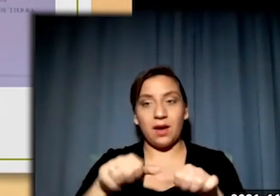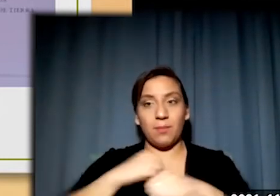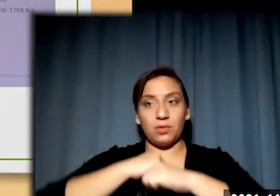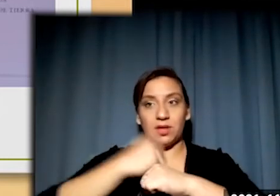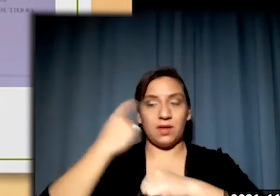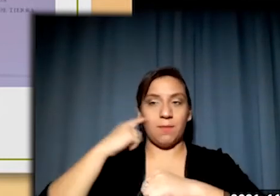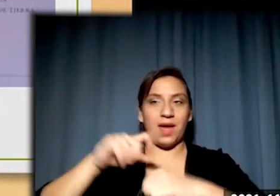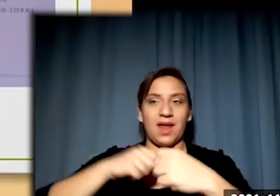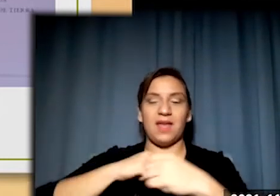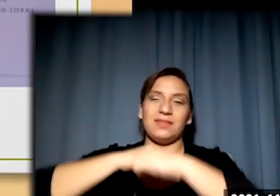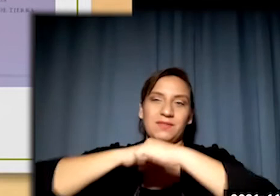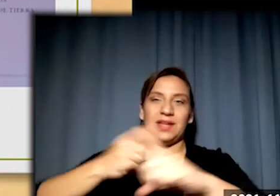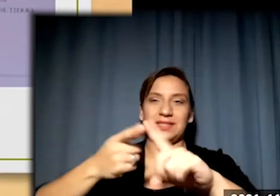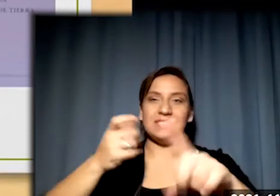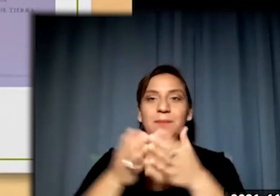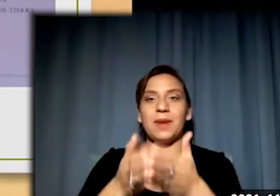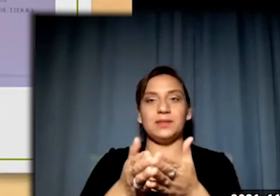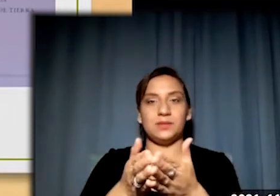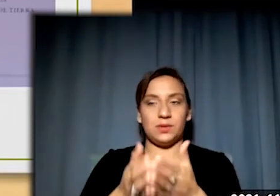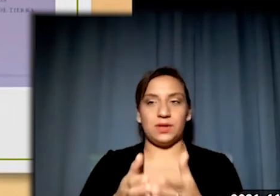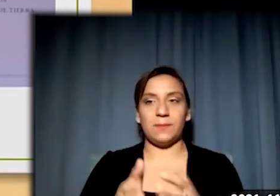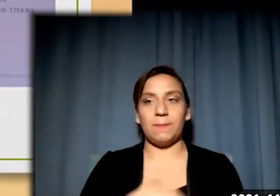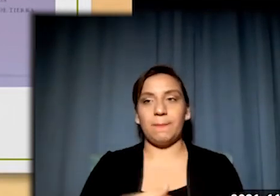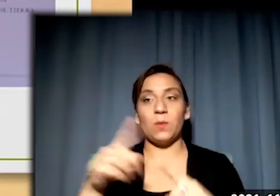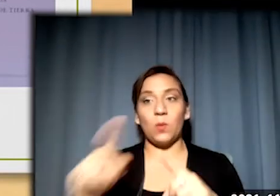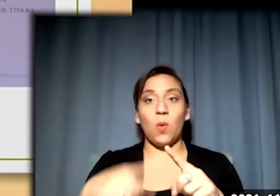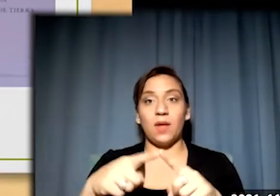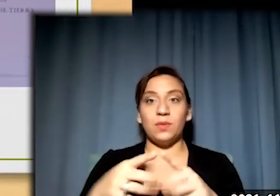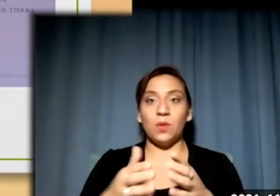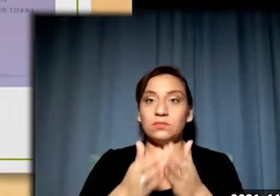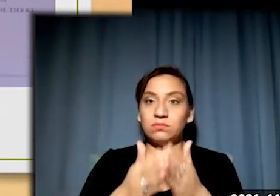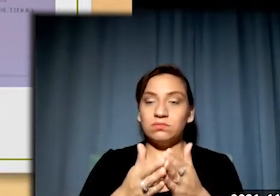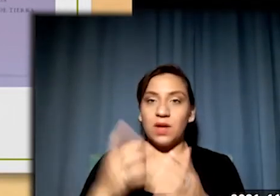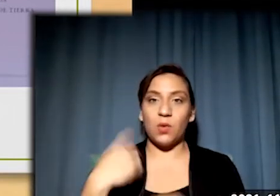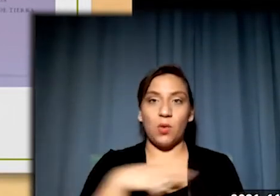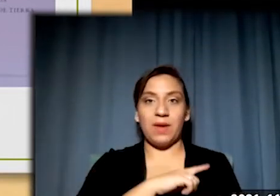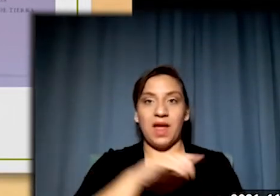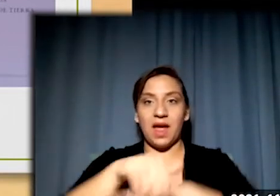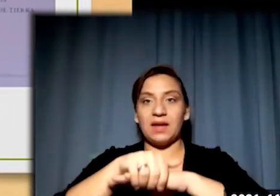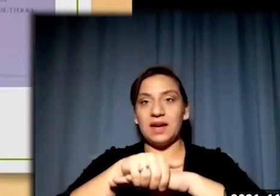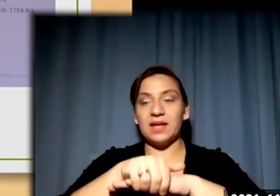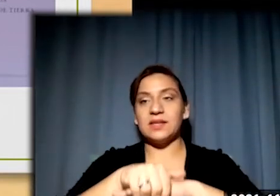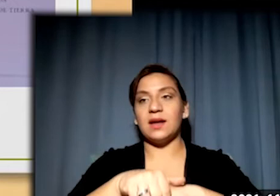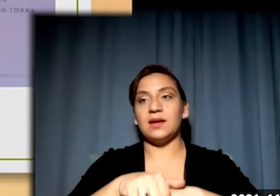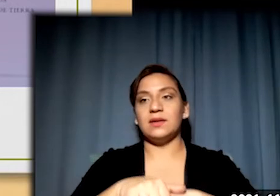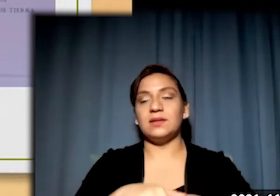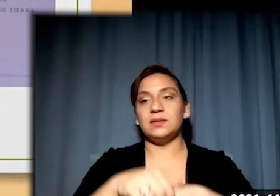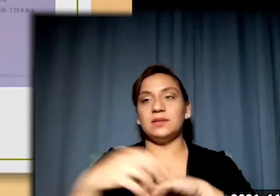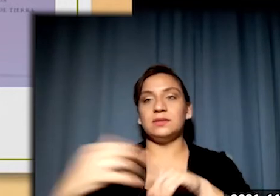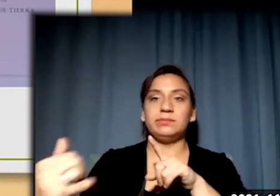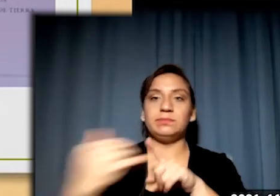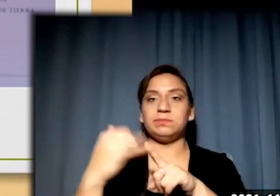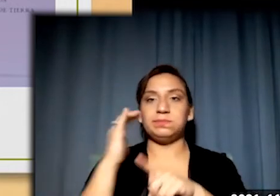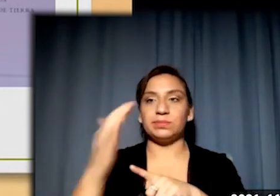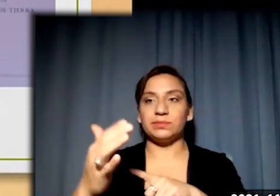European hostile nations, English, Dutch, and French, in eastern beaches of the islet, and also